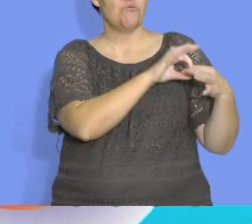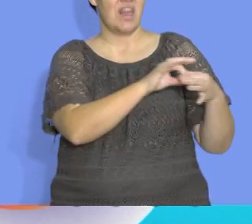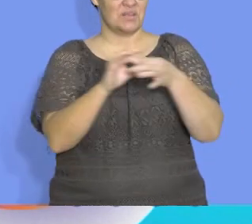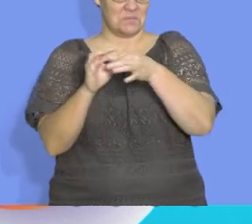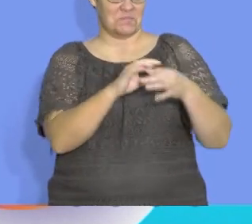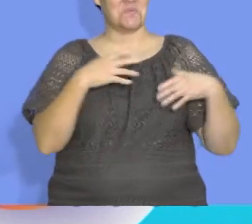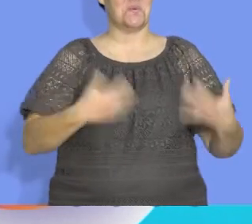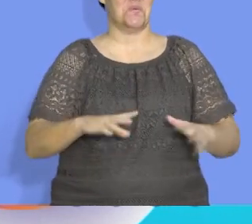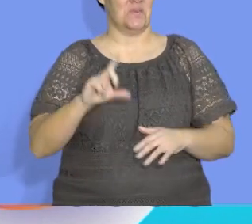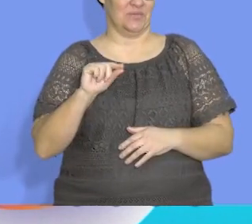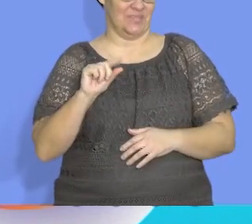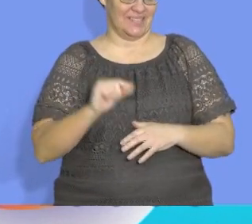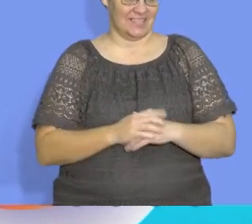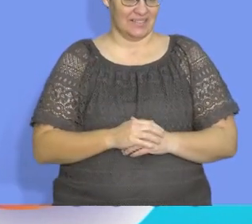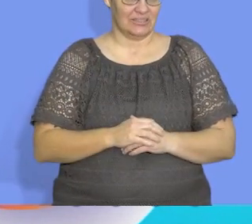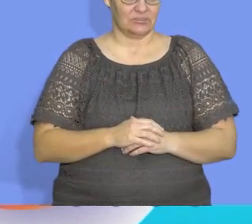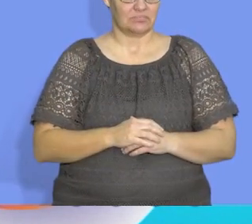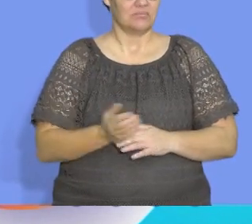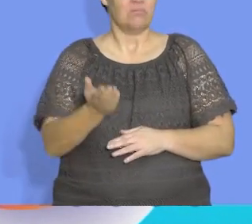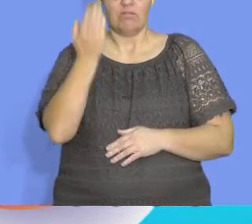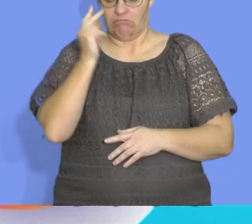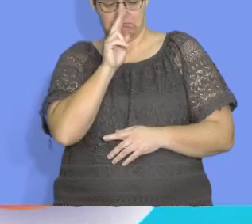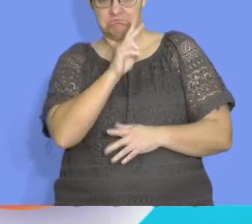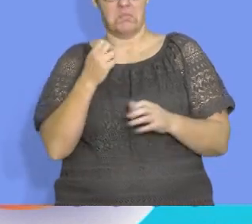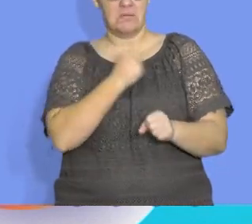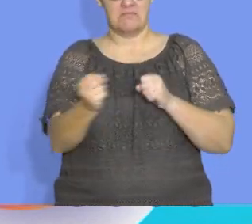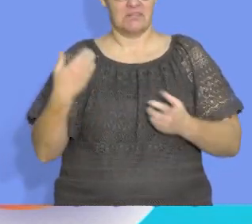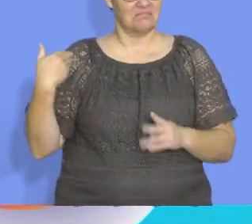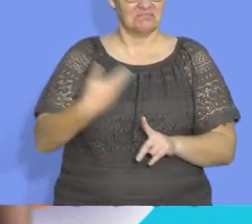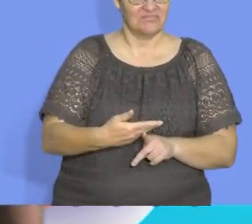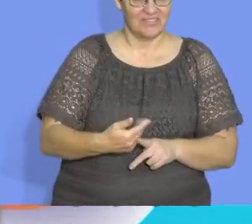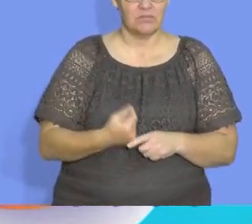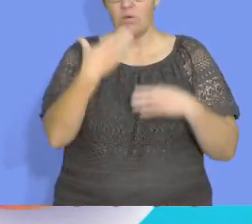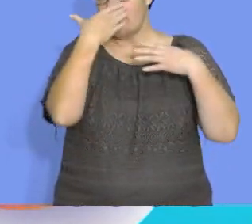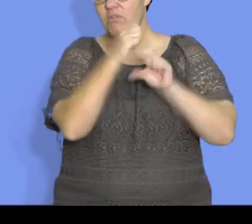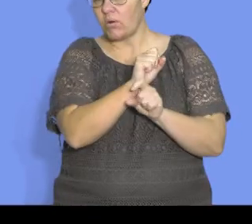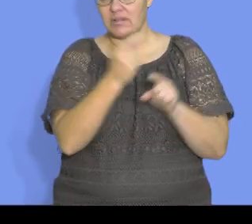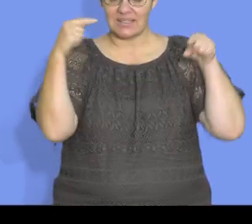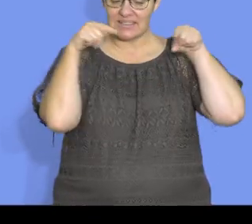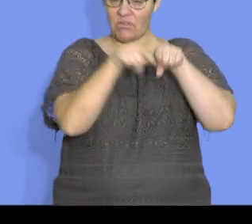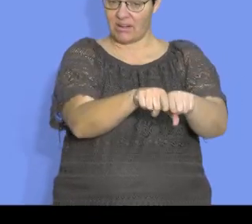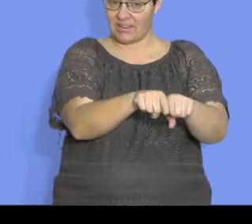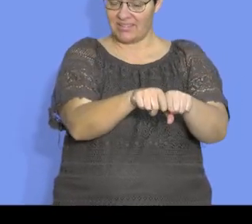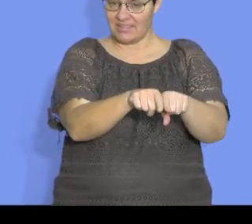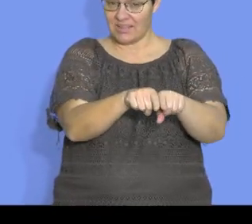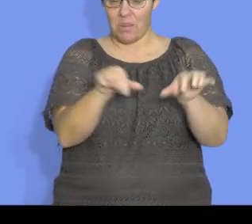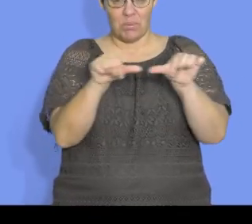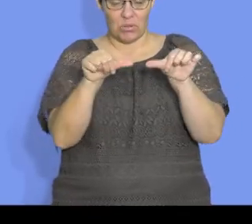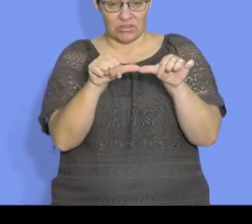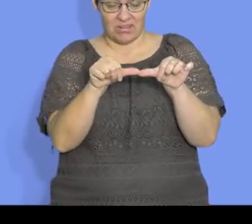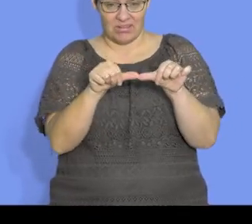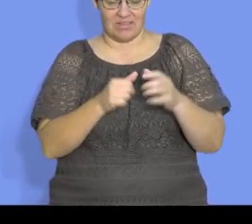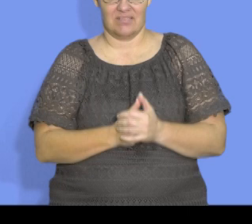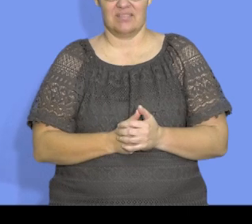now. And so ones that we haven't looked at before. We've been focusing on directly proportional relationships,